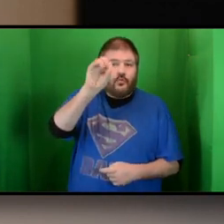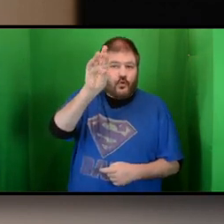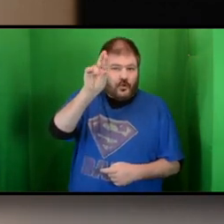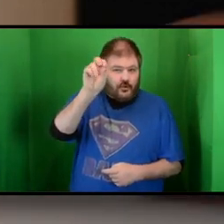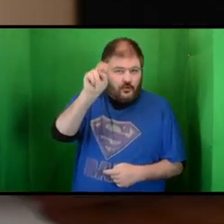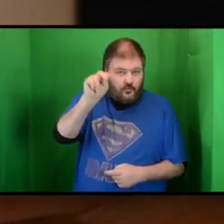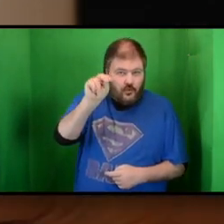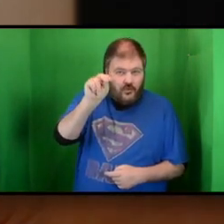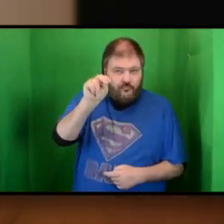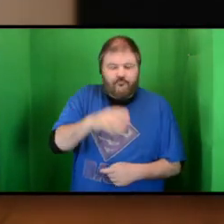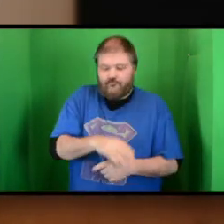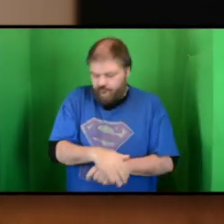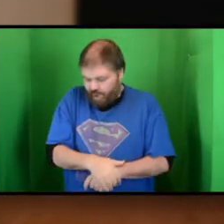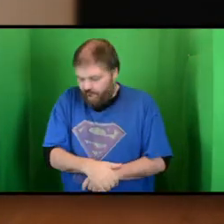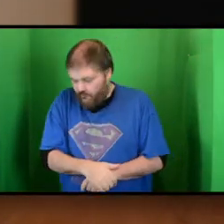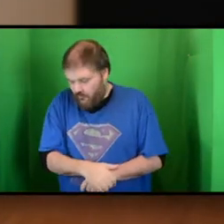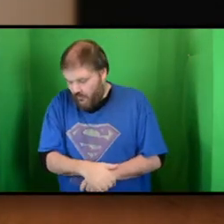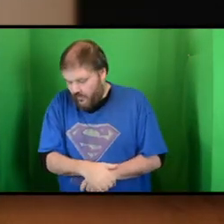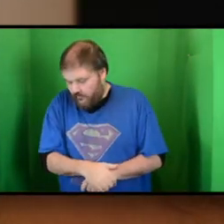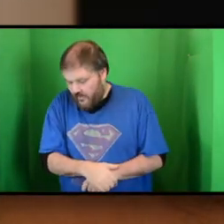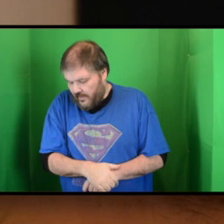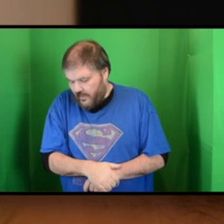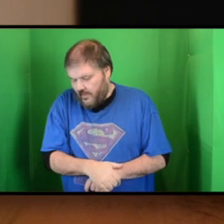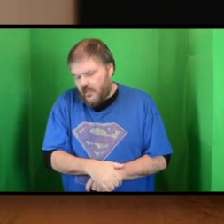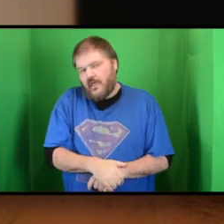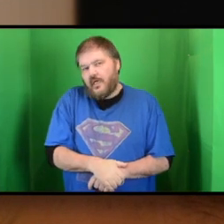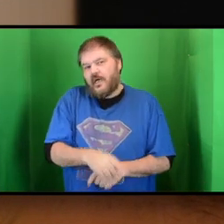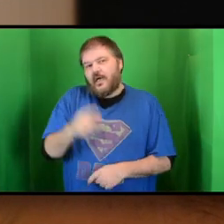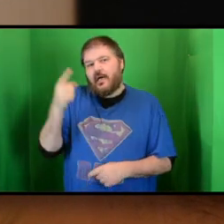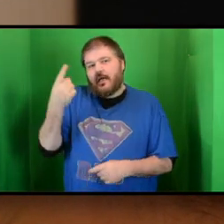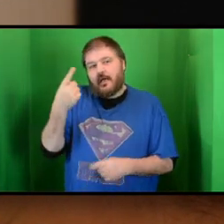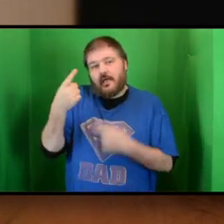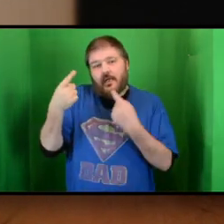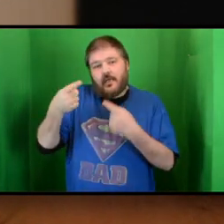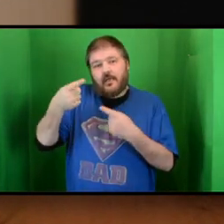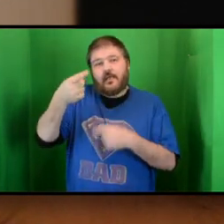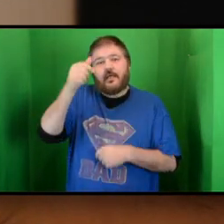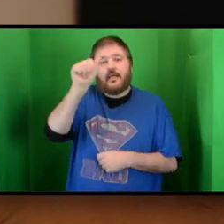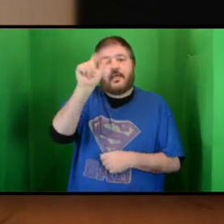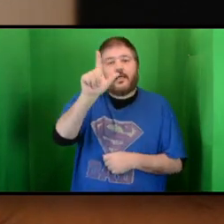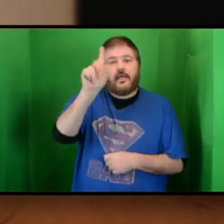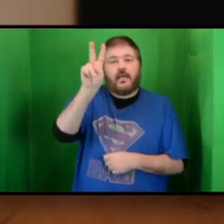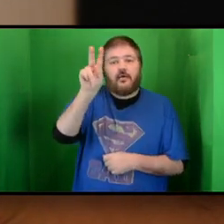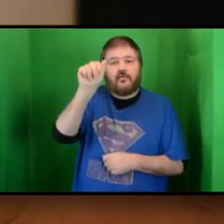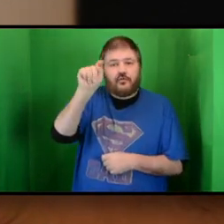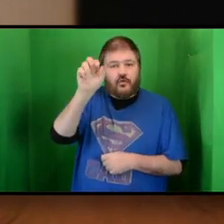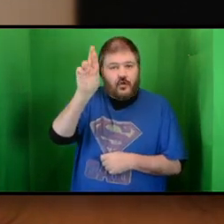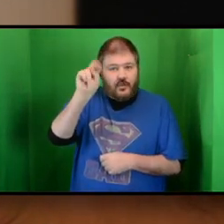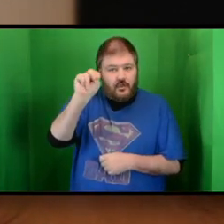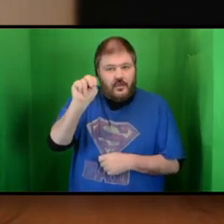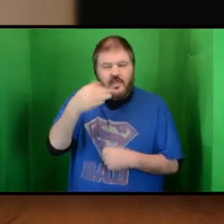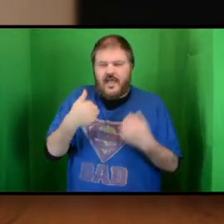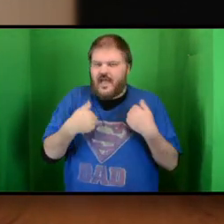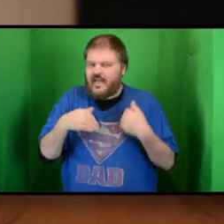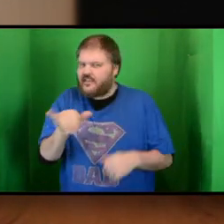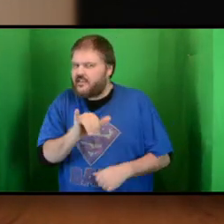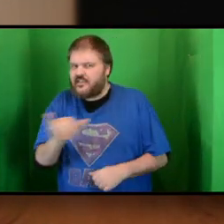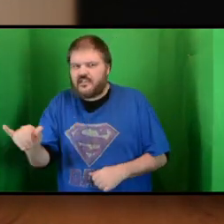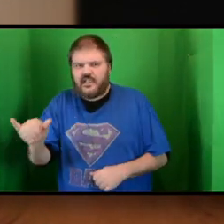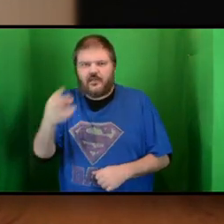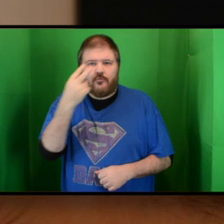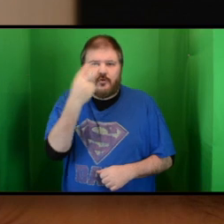Now Galvatron, of course, has the same memories and the same spark, but yet his personality